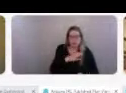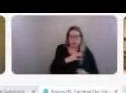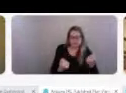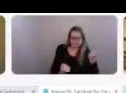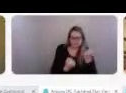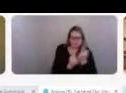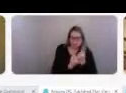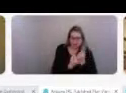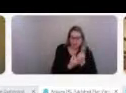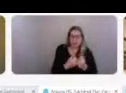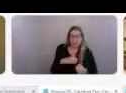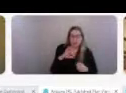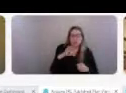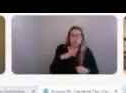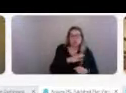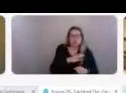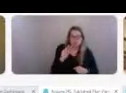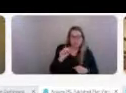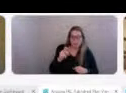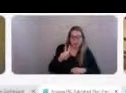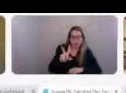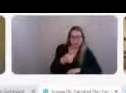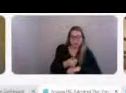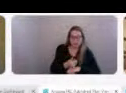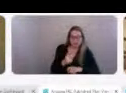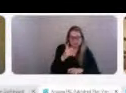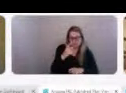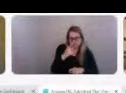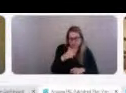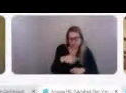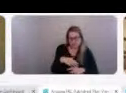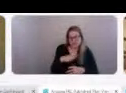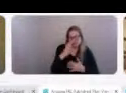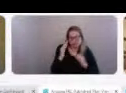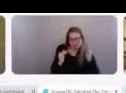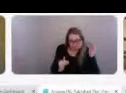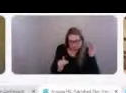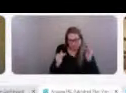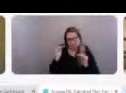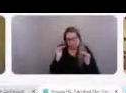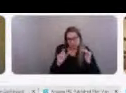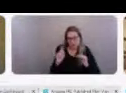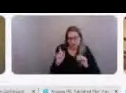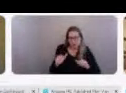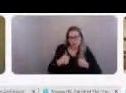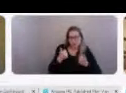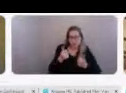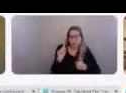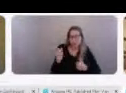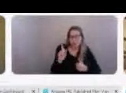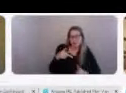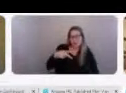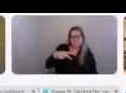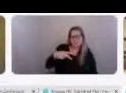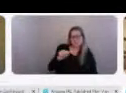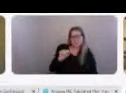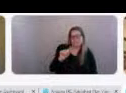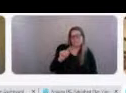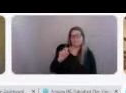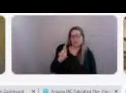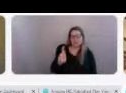the congressional maps as they have been drawn because it brings some balance to where i live and where i pastor